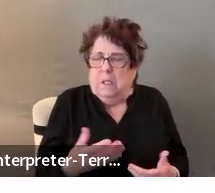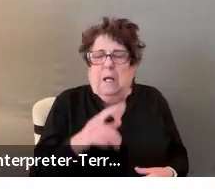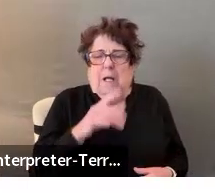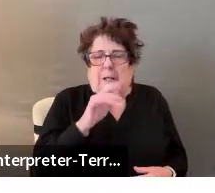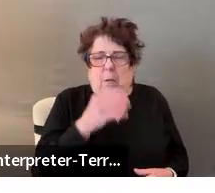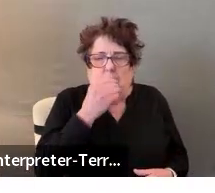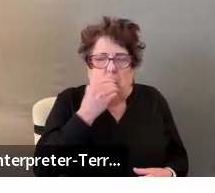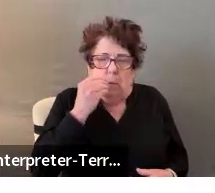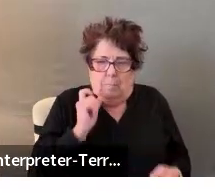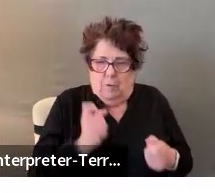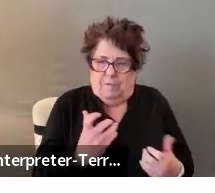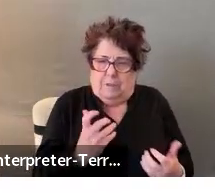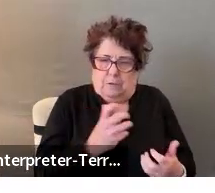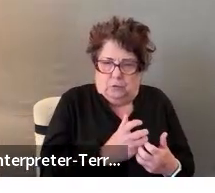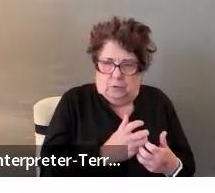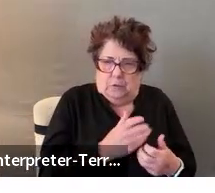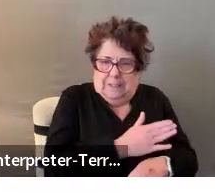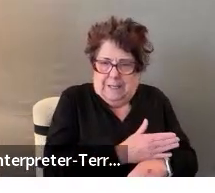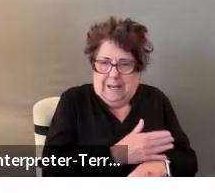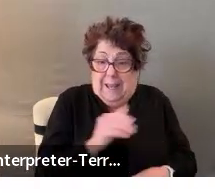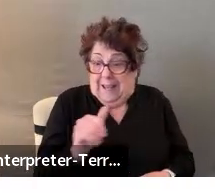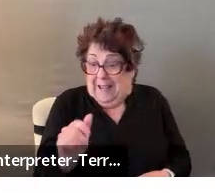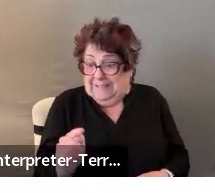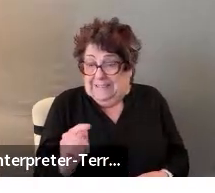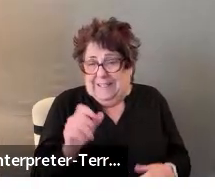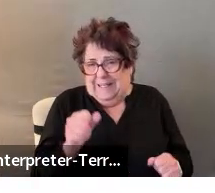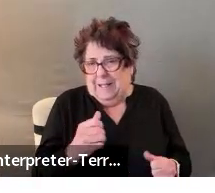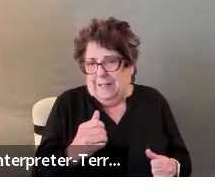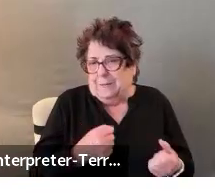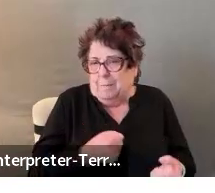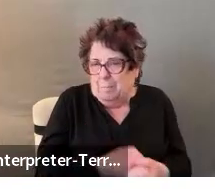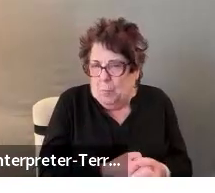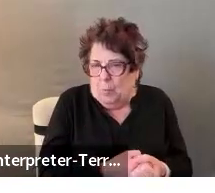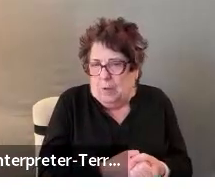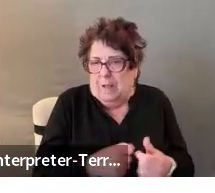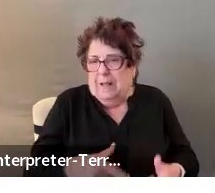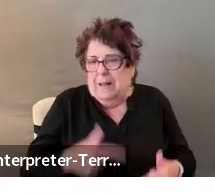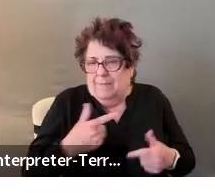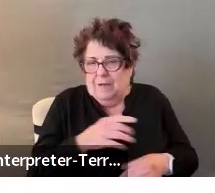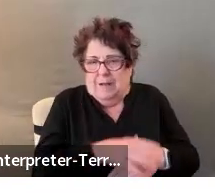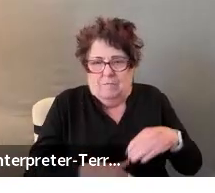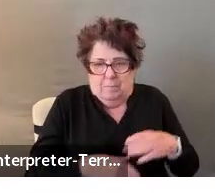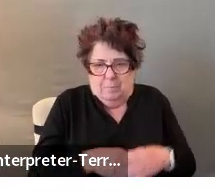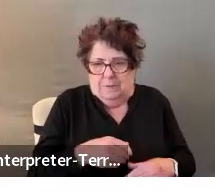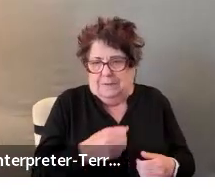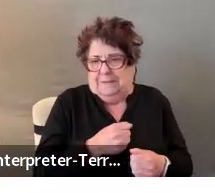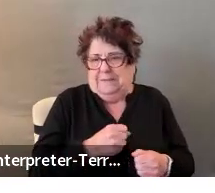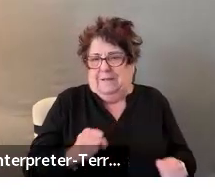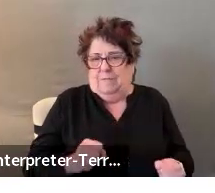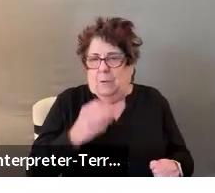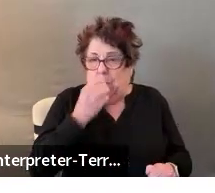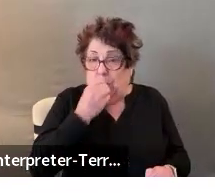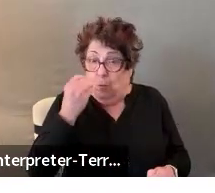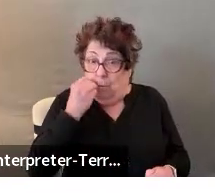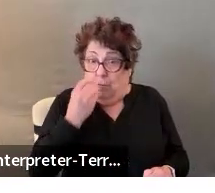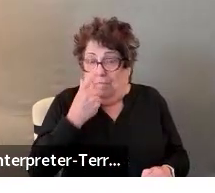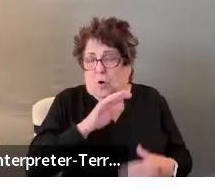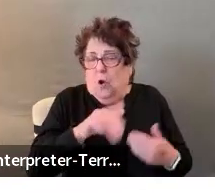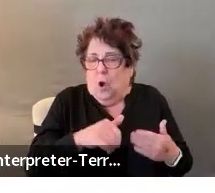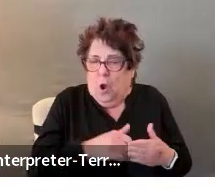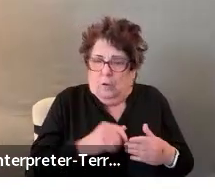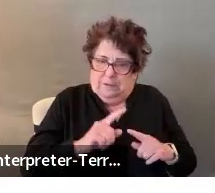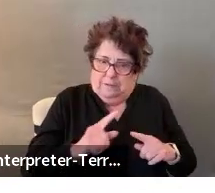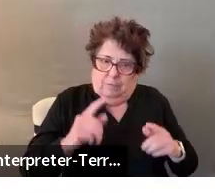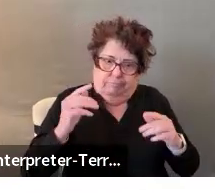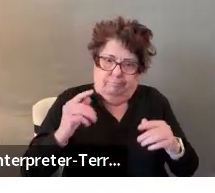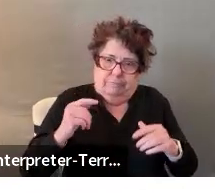can provide new ways that support living comfortably and safely at home for all stages and seasons of life. We